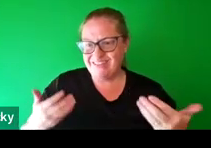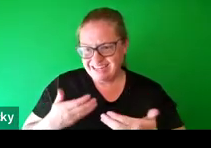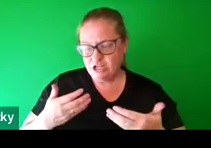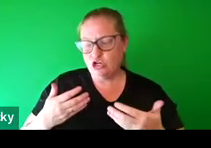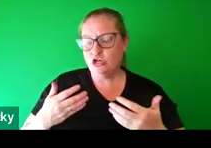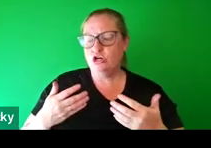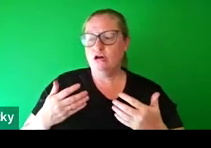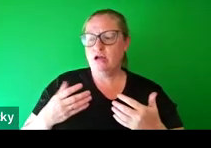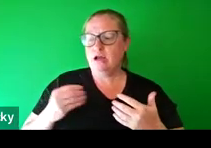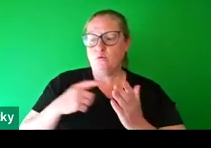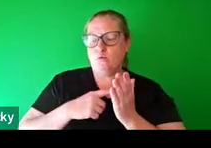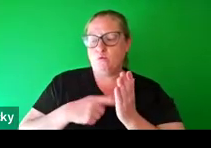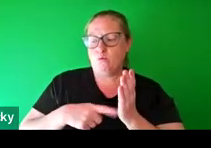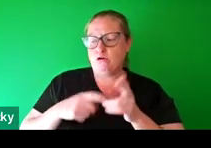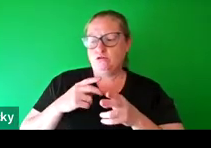appropriate to be